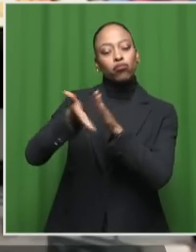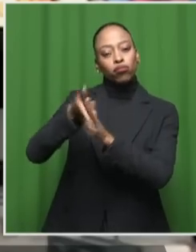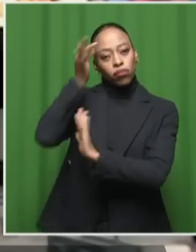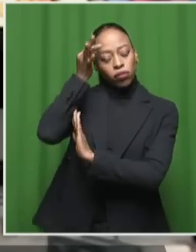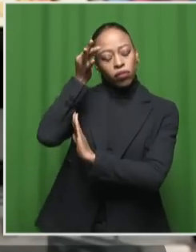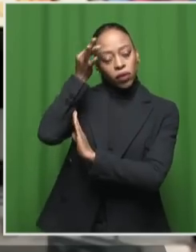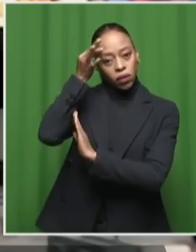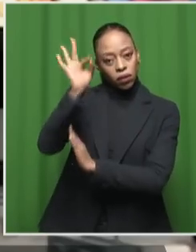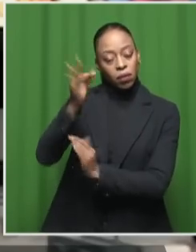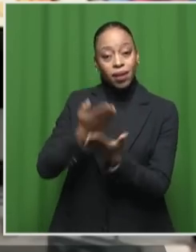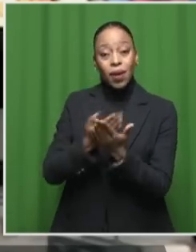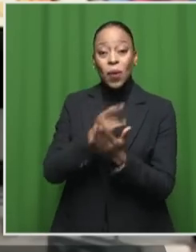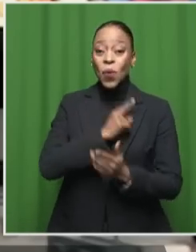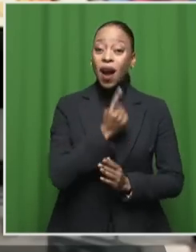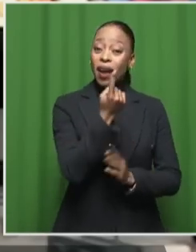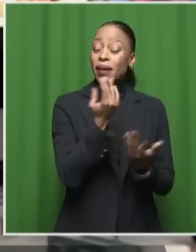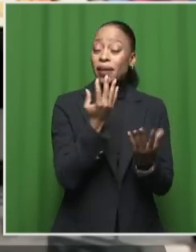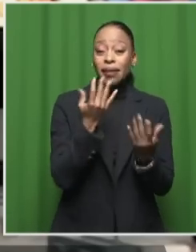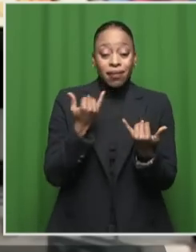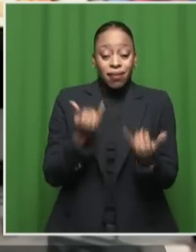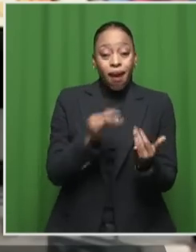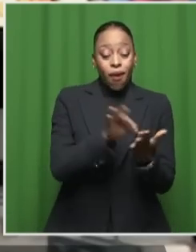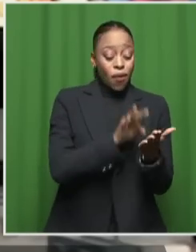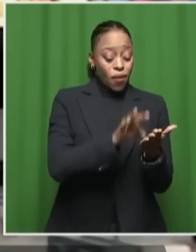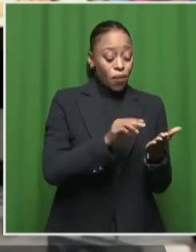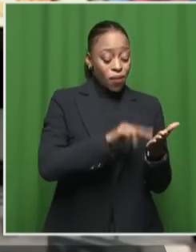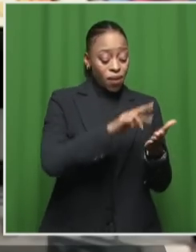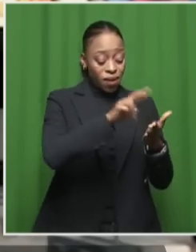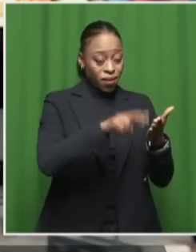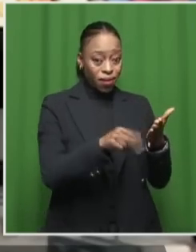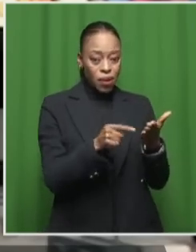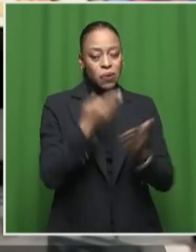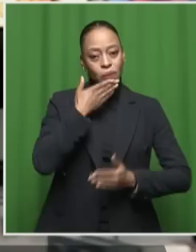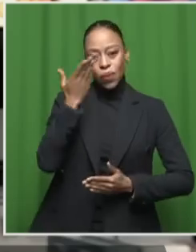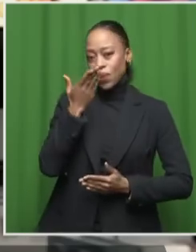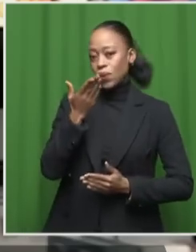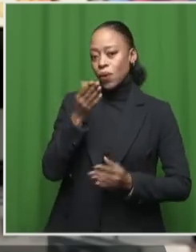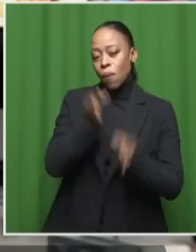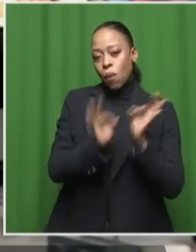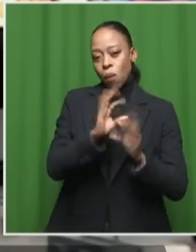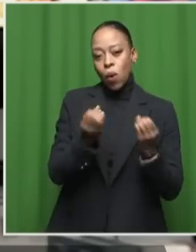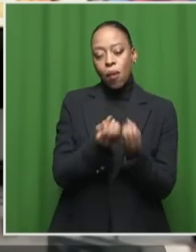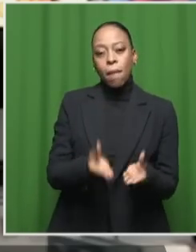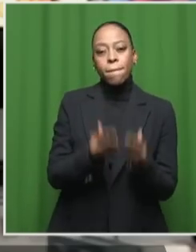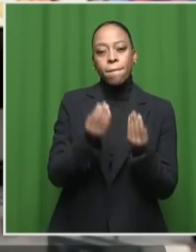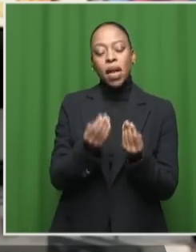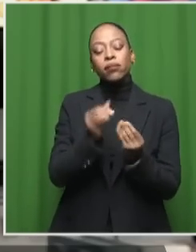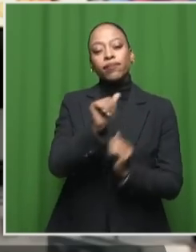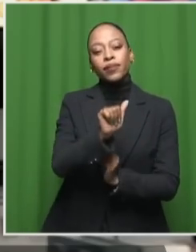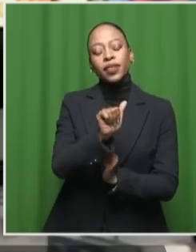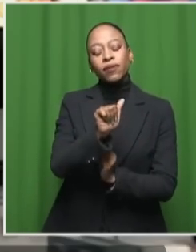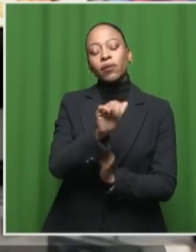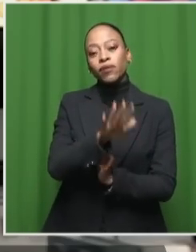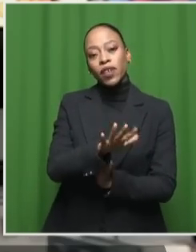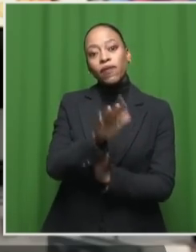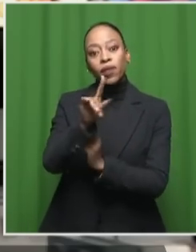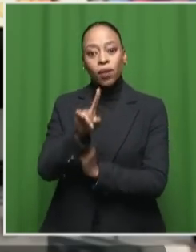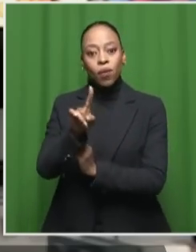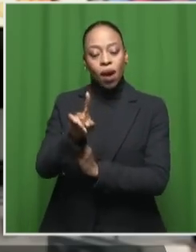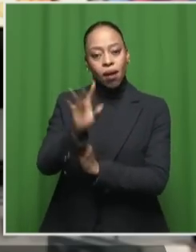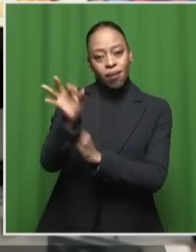single party has the requisite majorities. I think that what will also be important is